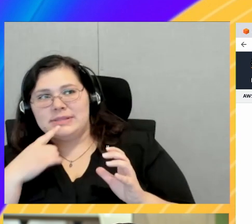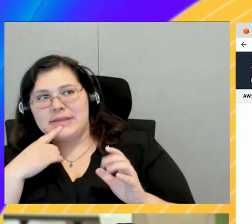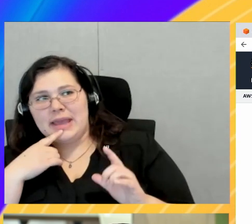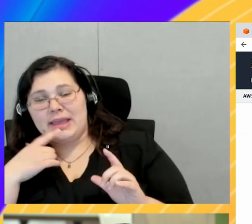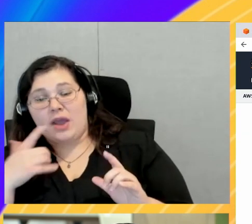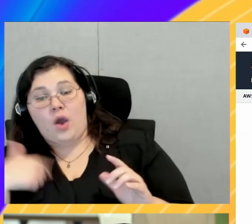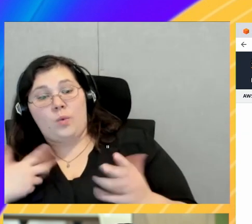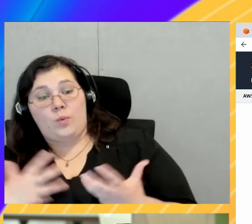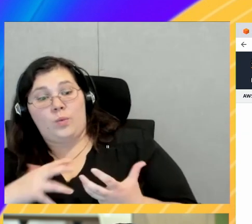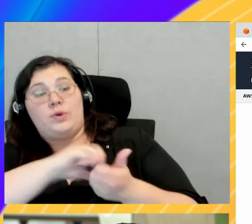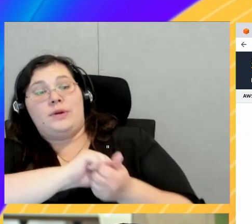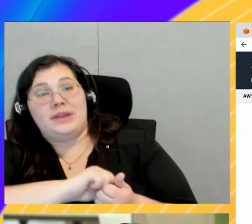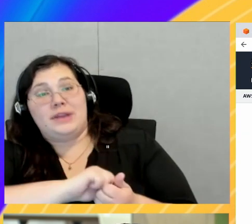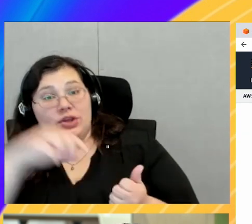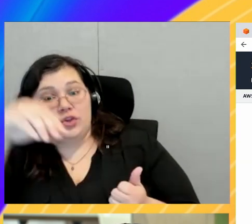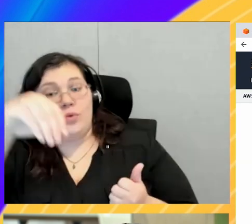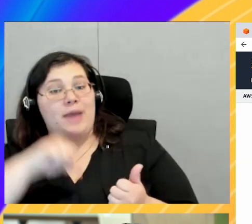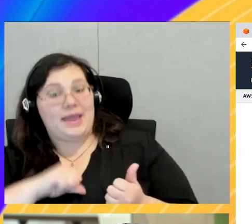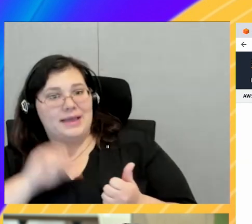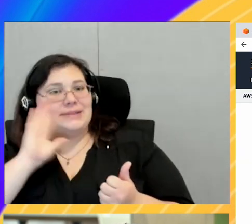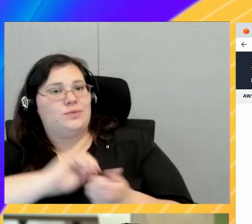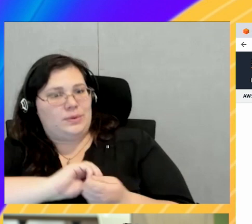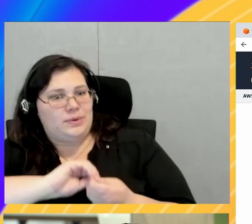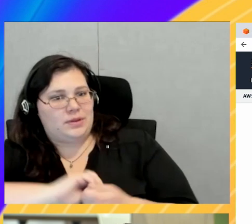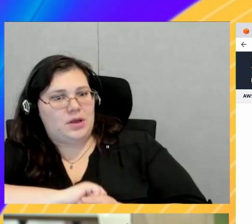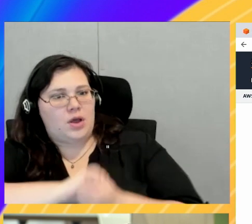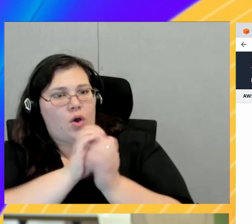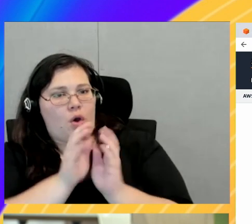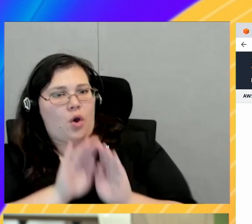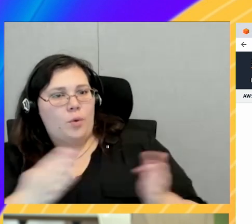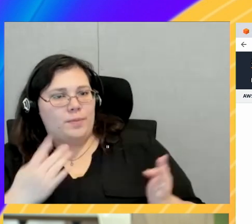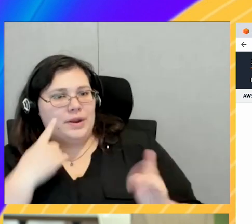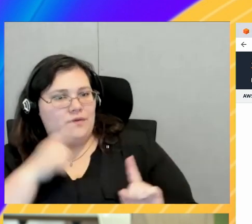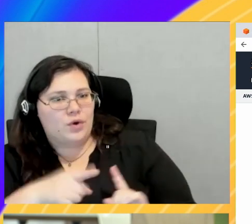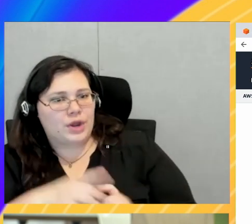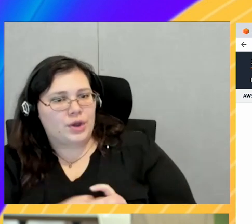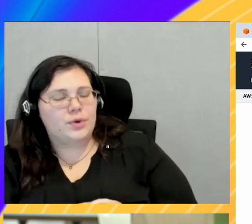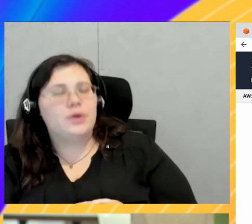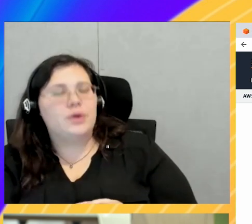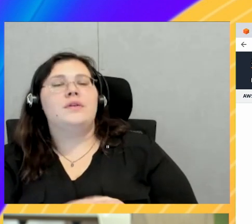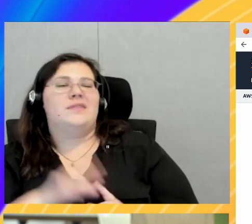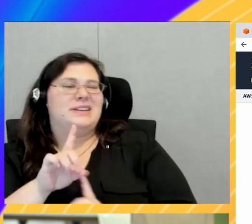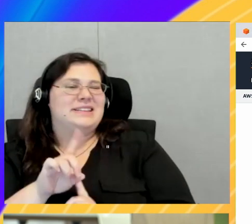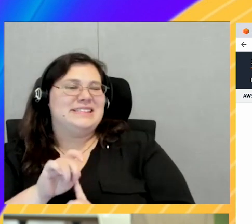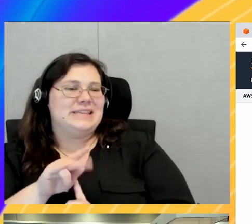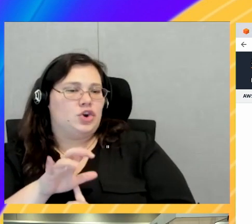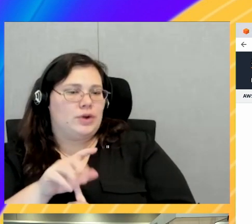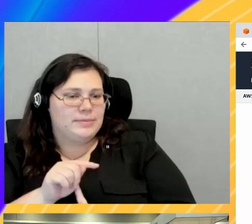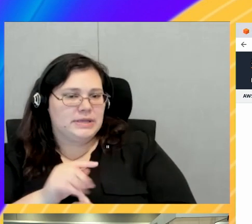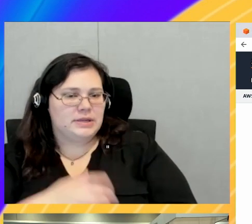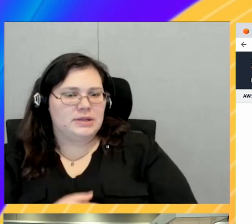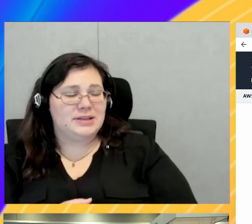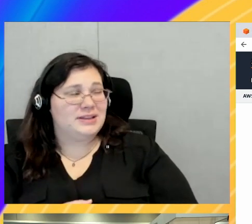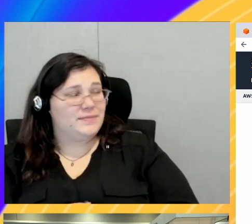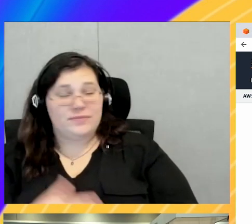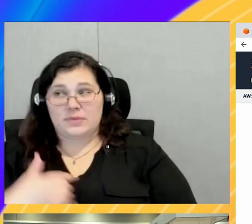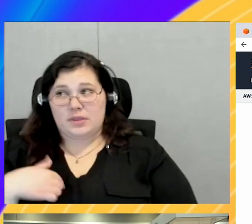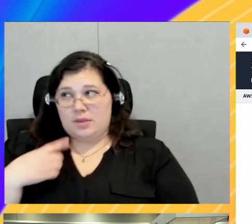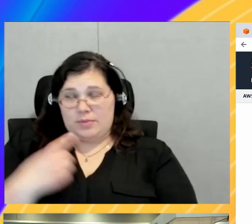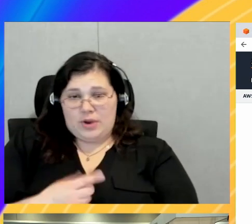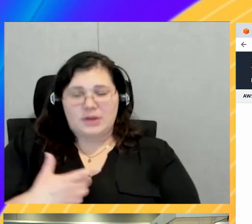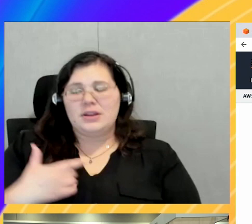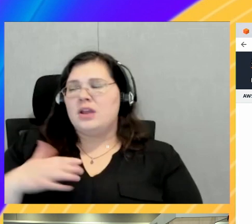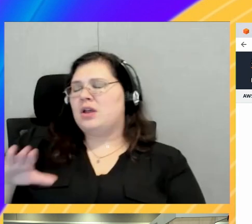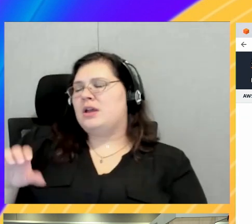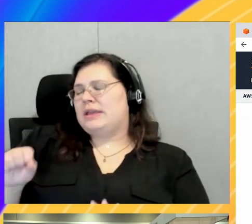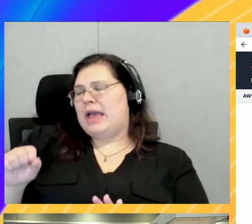look the same here, or is there a different type of thing I'm missing? You know, that's a good question, because one of the big reasons why